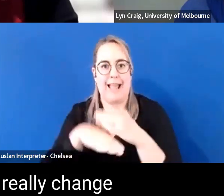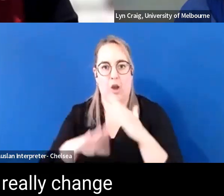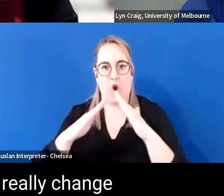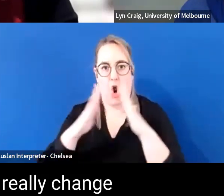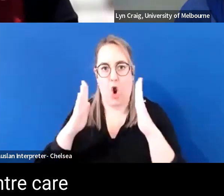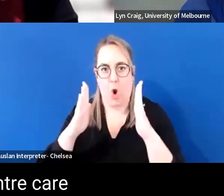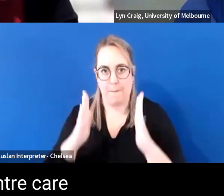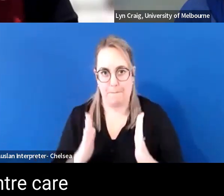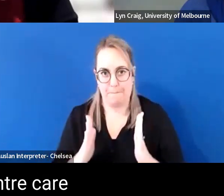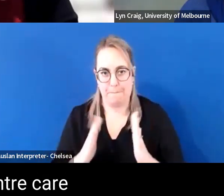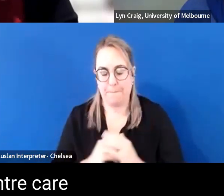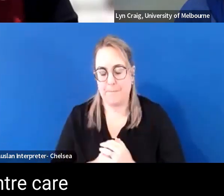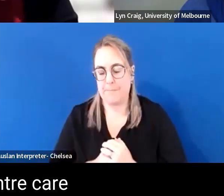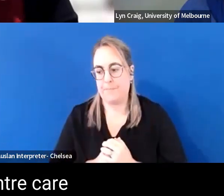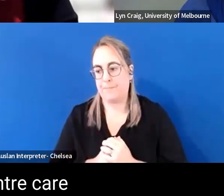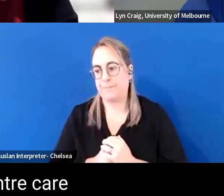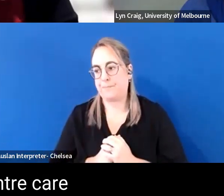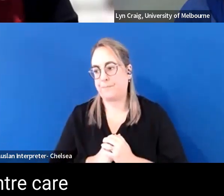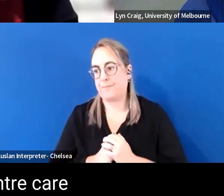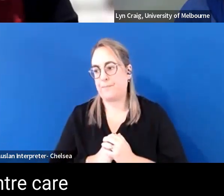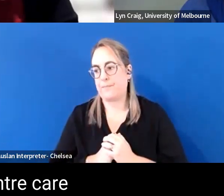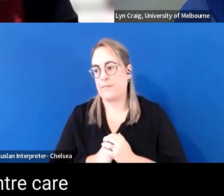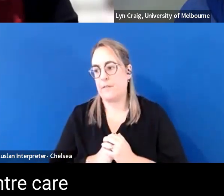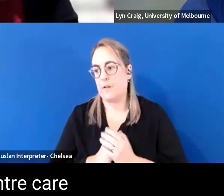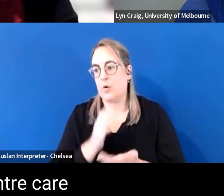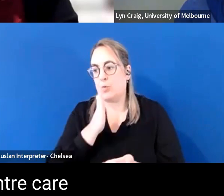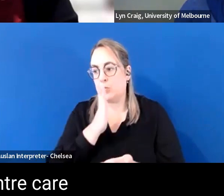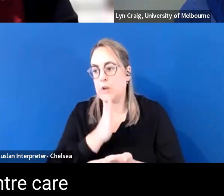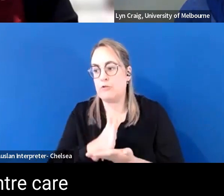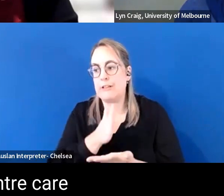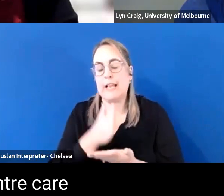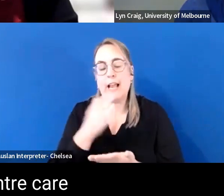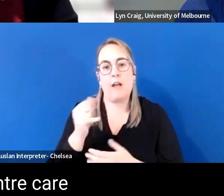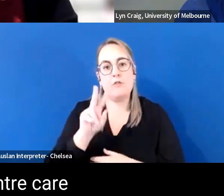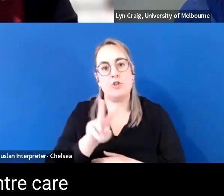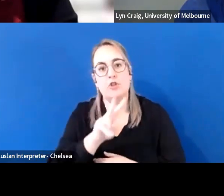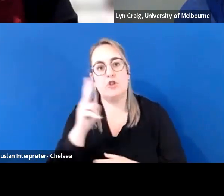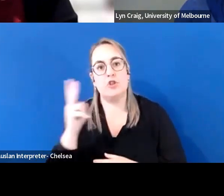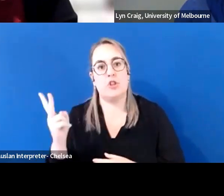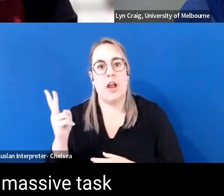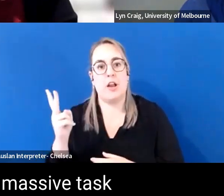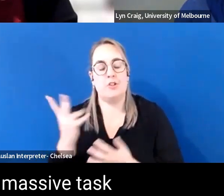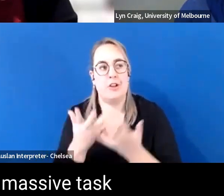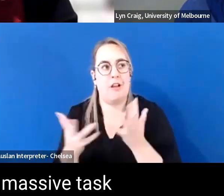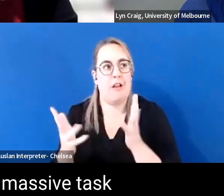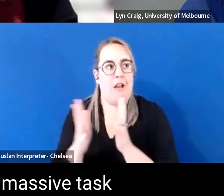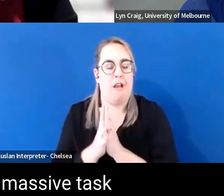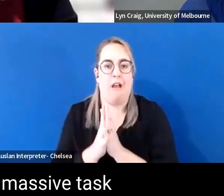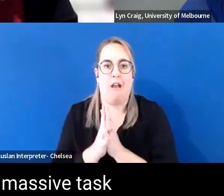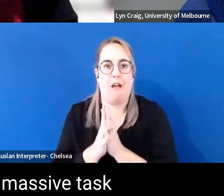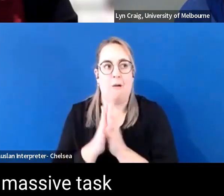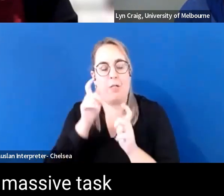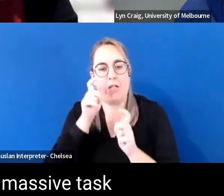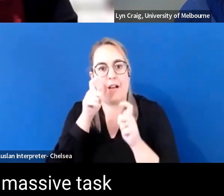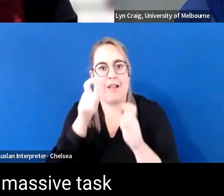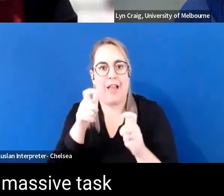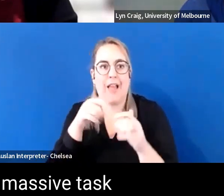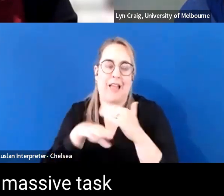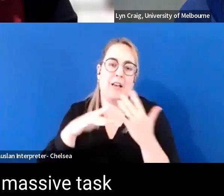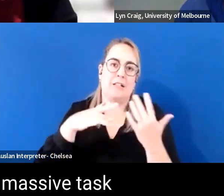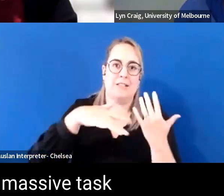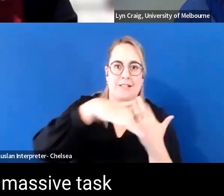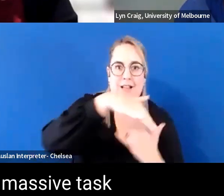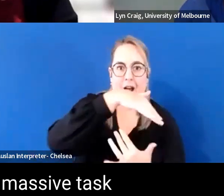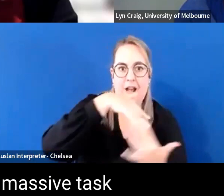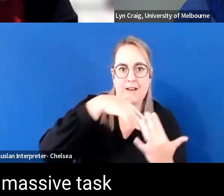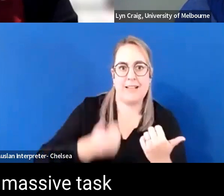way we think about and centre care in our society and in our economy. That's a pretty massive